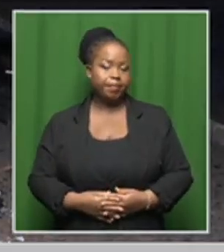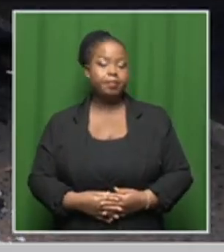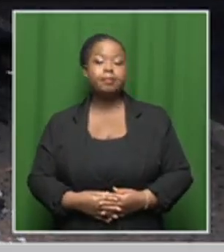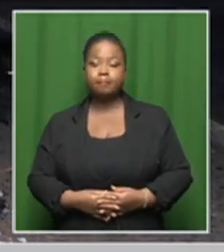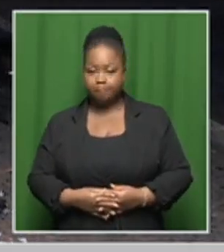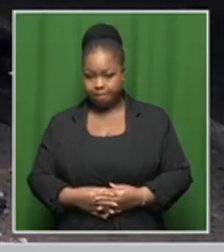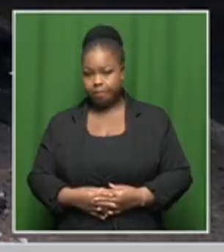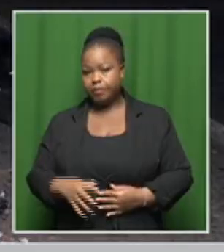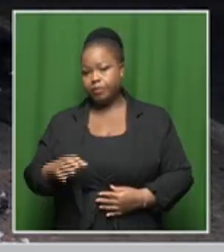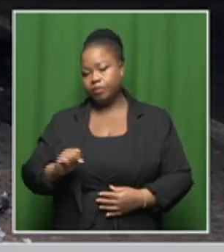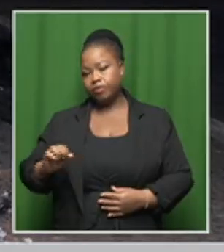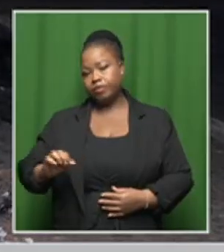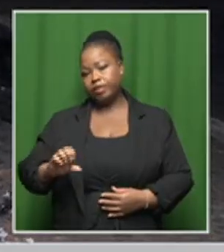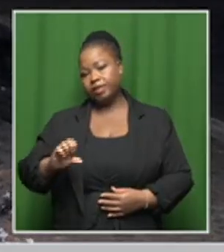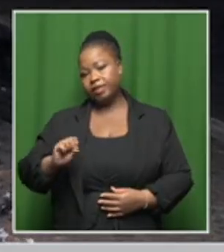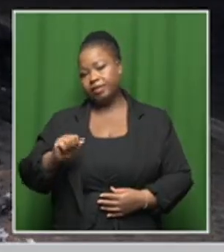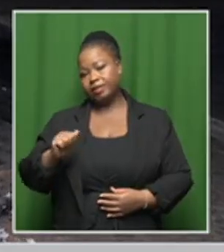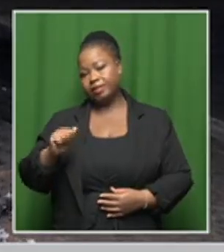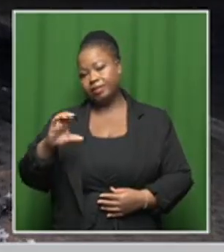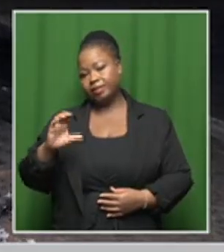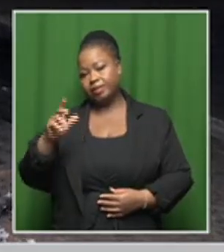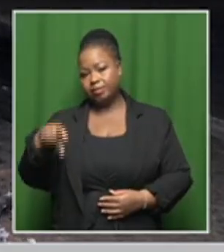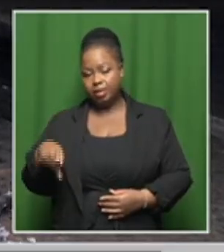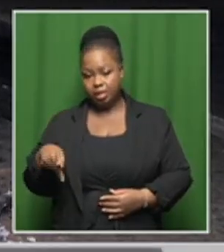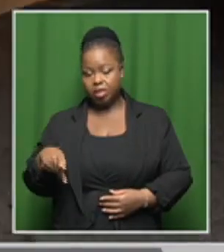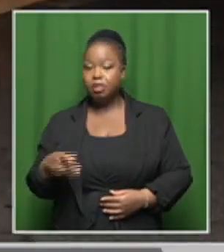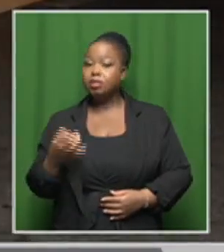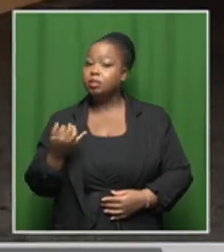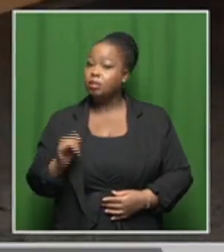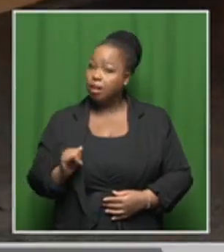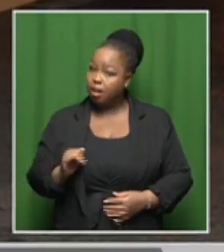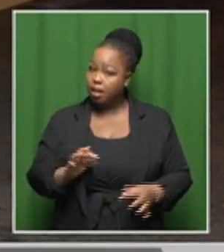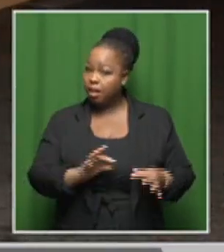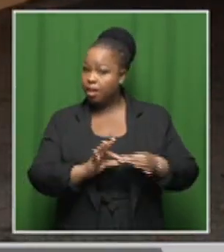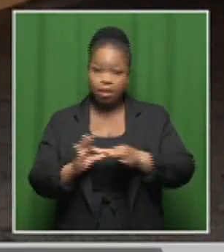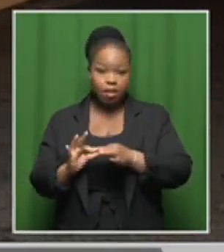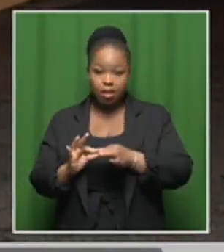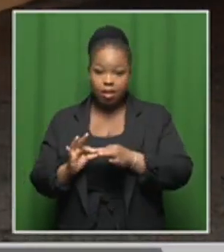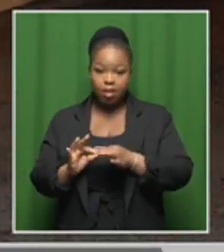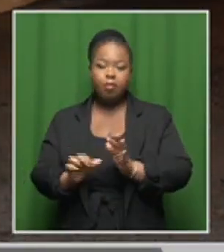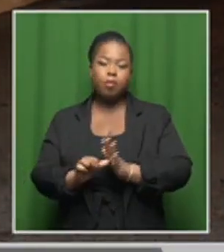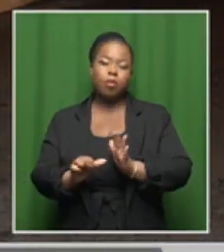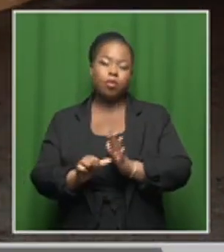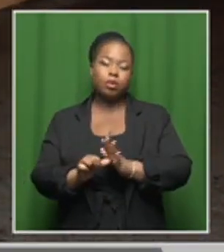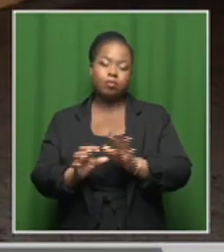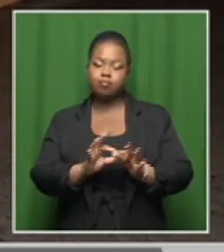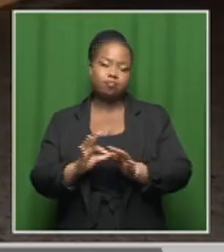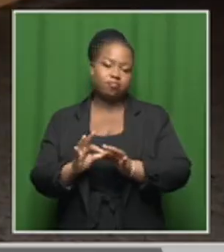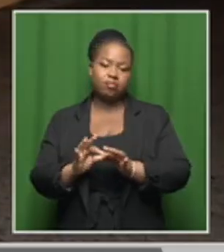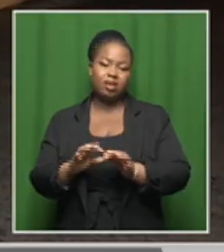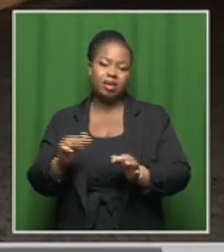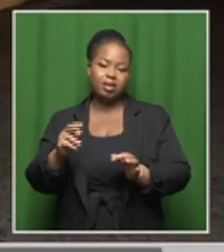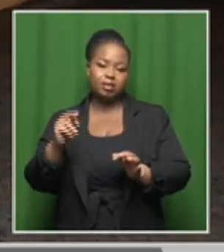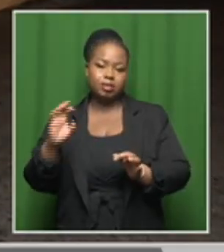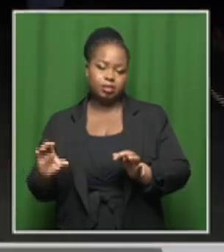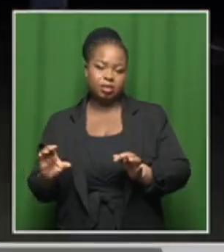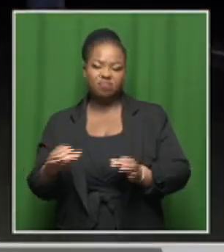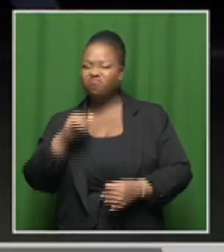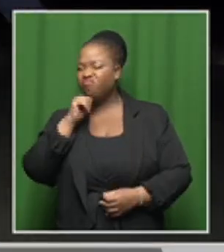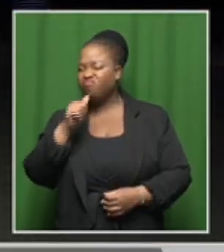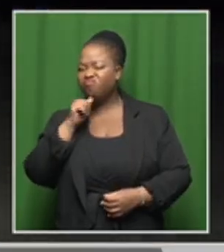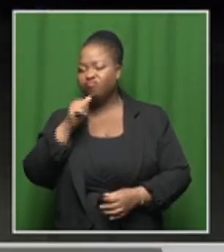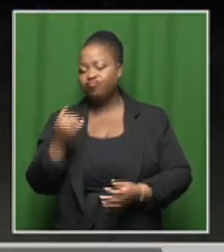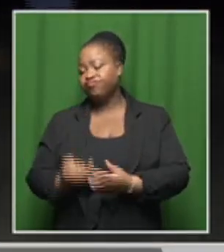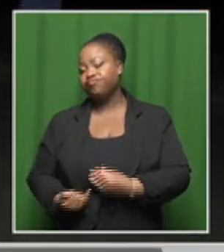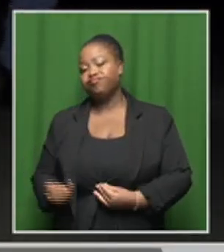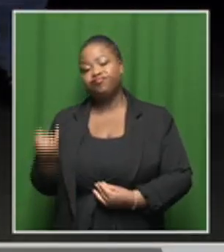Well, the South African Communist Party still has a critical relationship to the ANC, even if